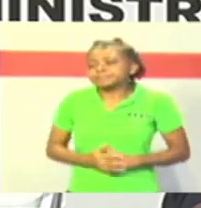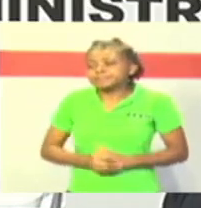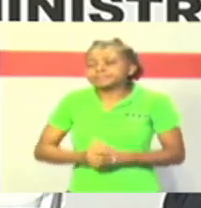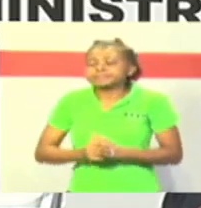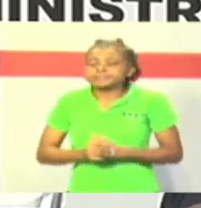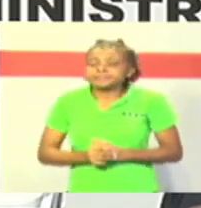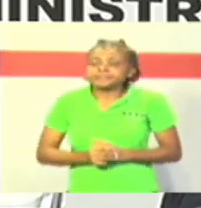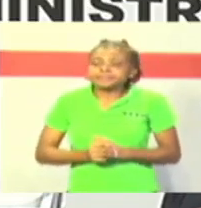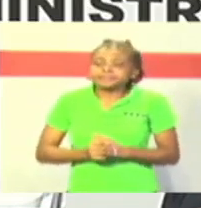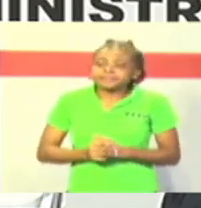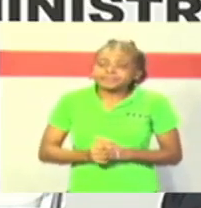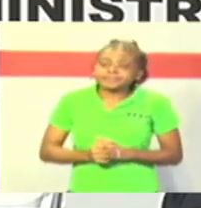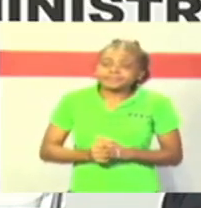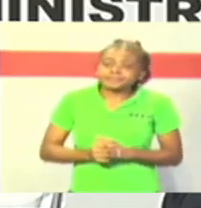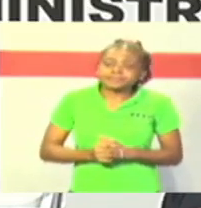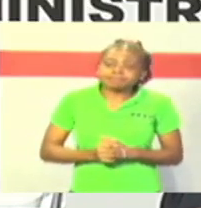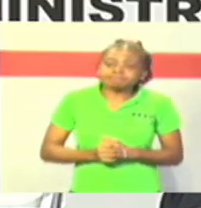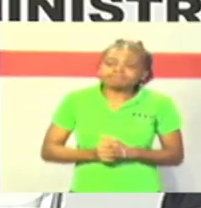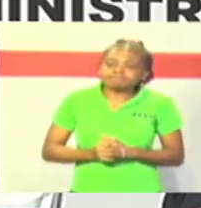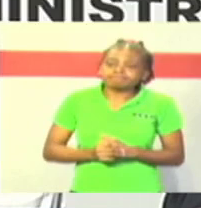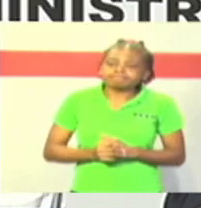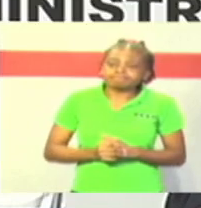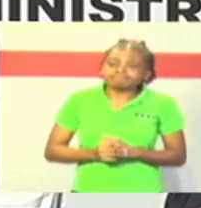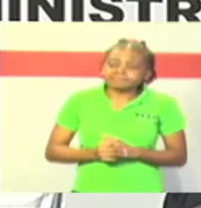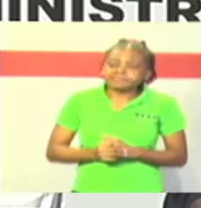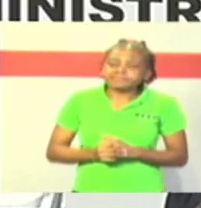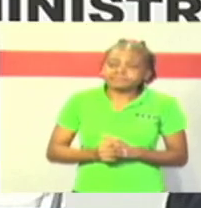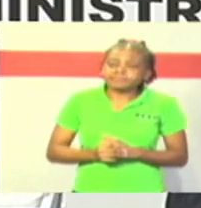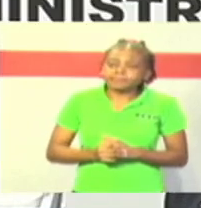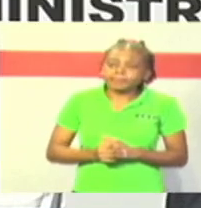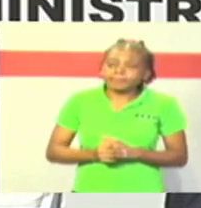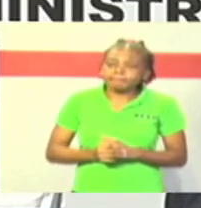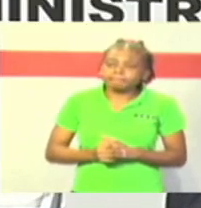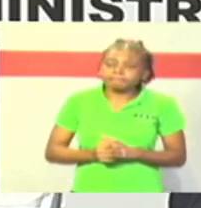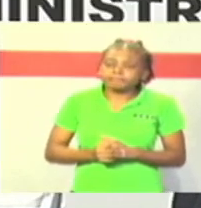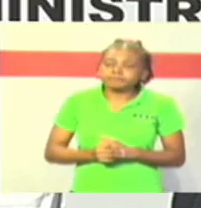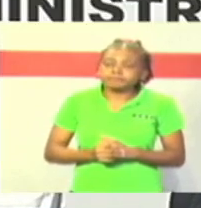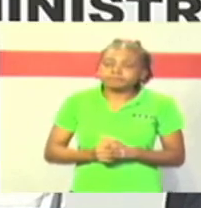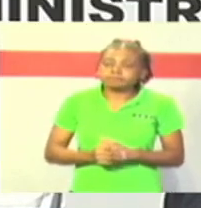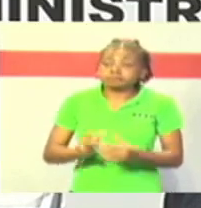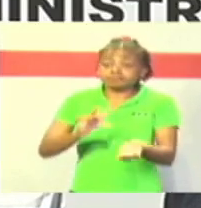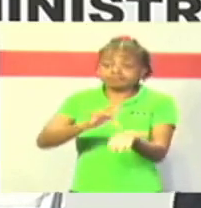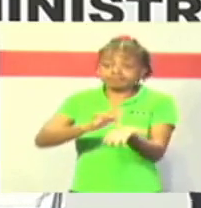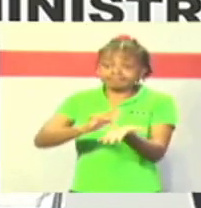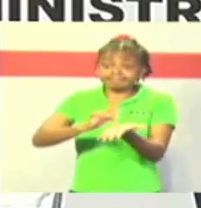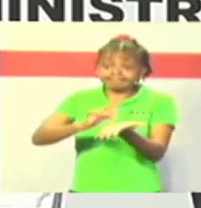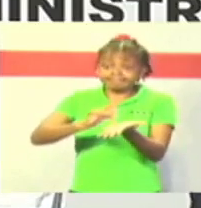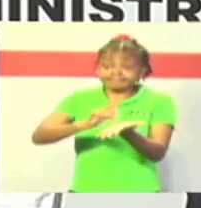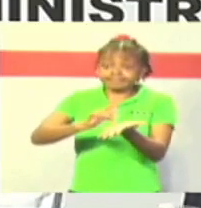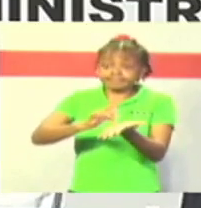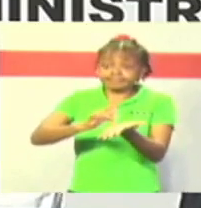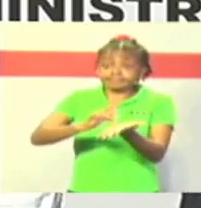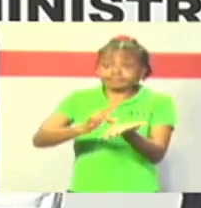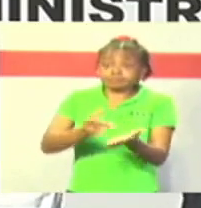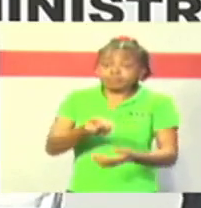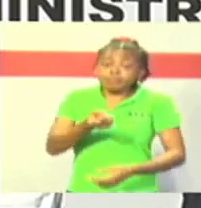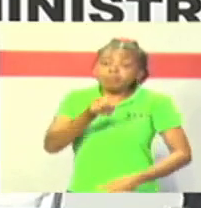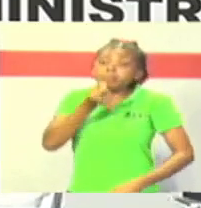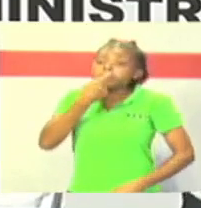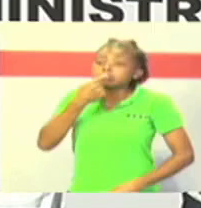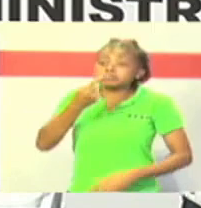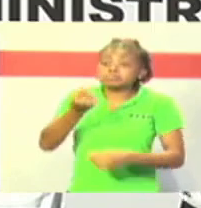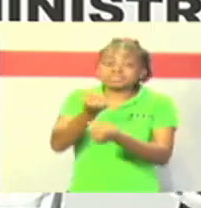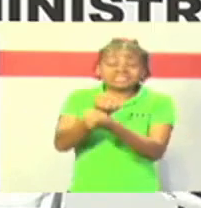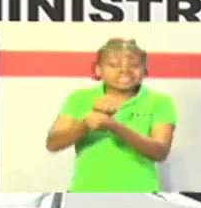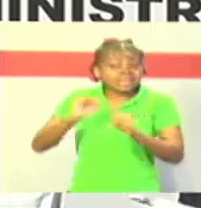for COVID-19 patients, over 200 members of staff. Medication safety guidelines, 200 members